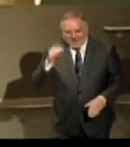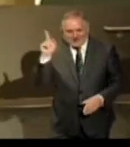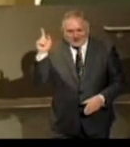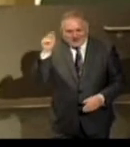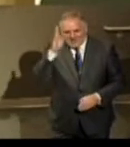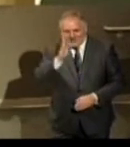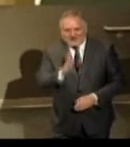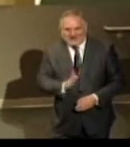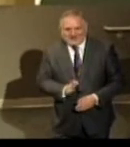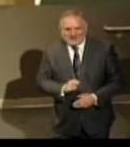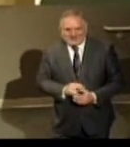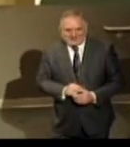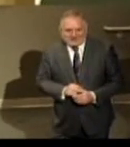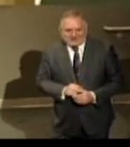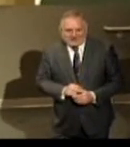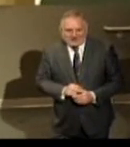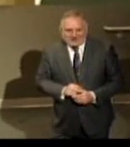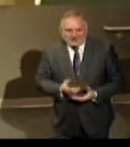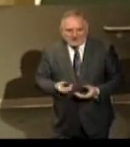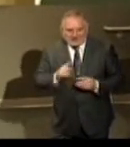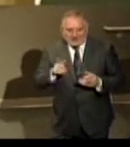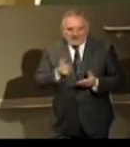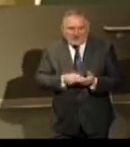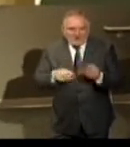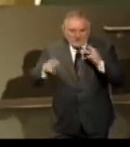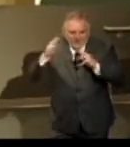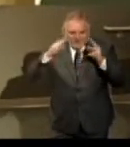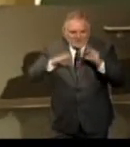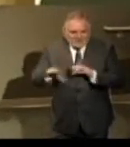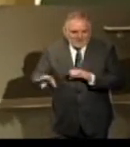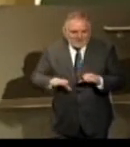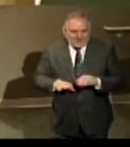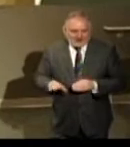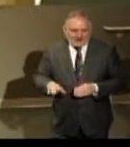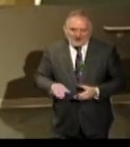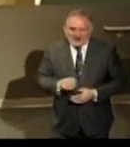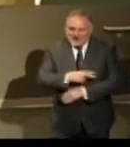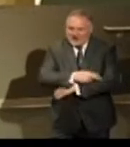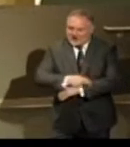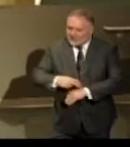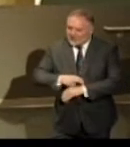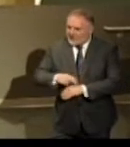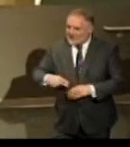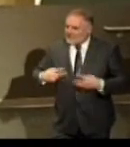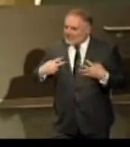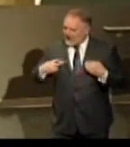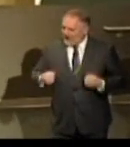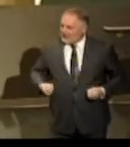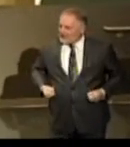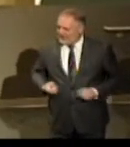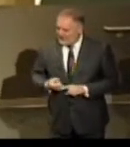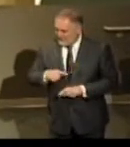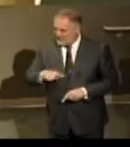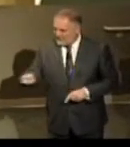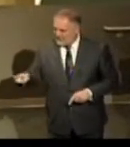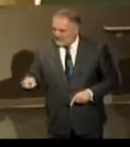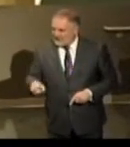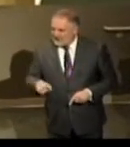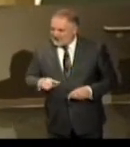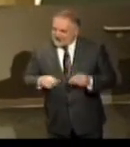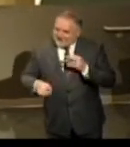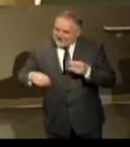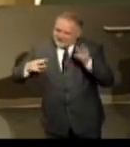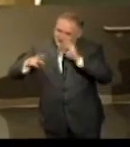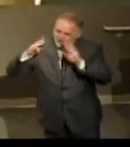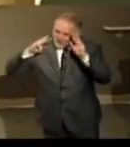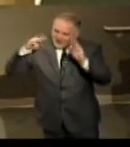God. Let me tell you what worry does. Worry robs you of today's help. If you're worried about tomorrow, you have